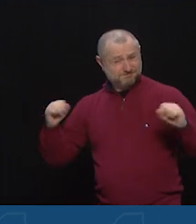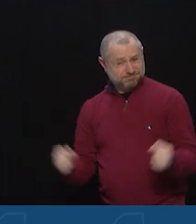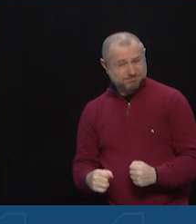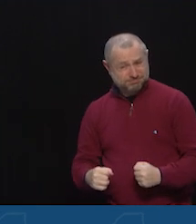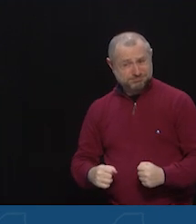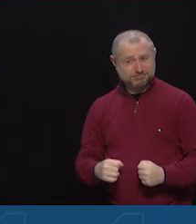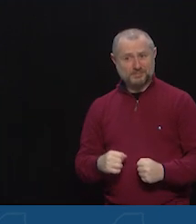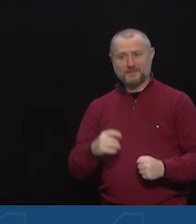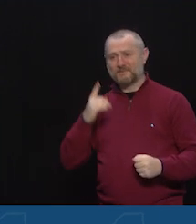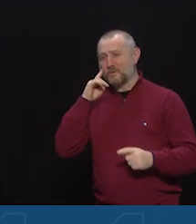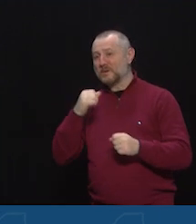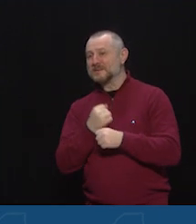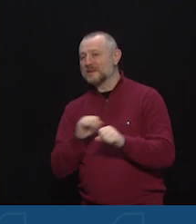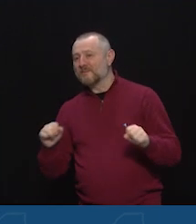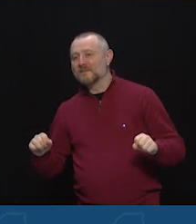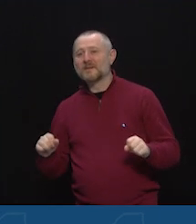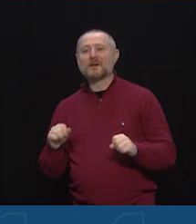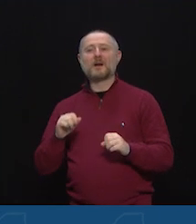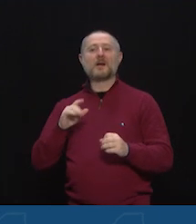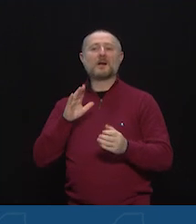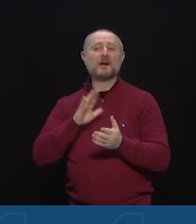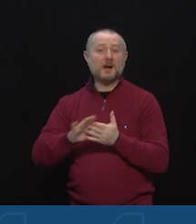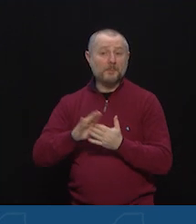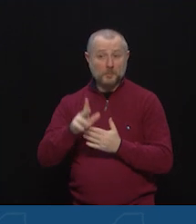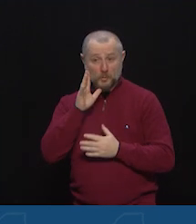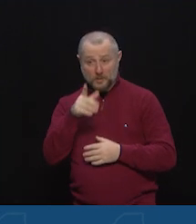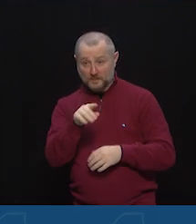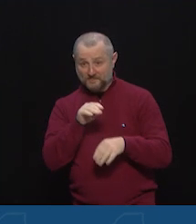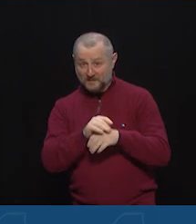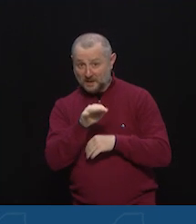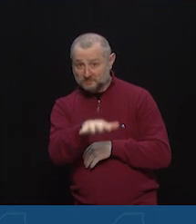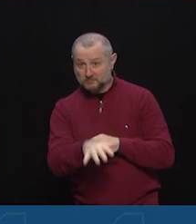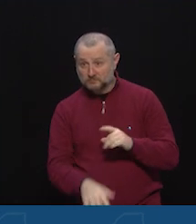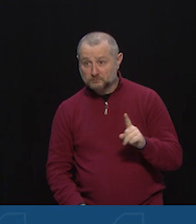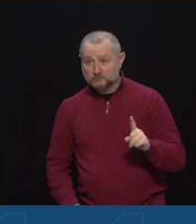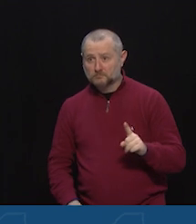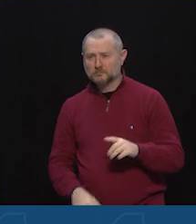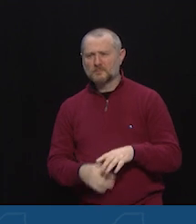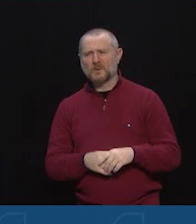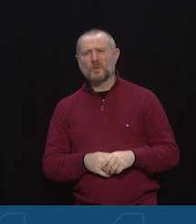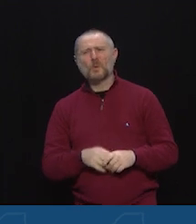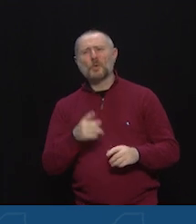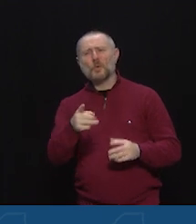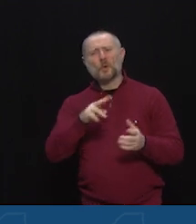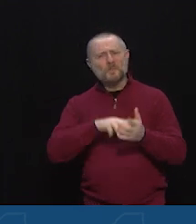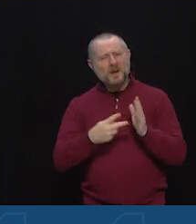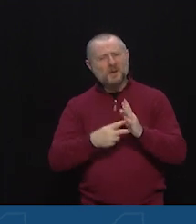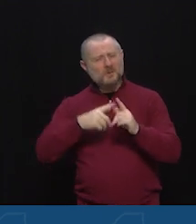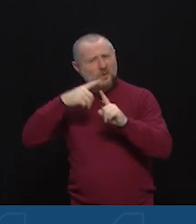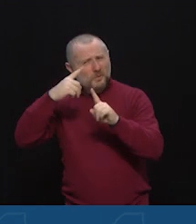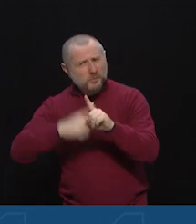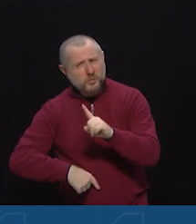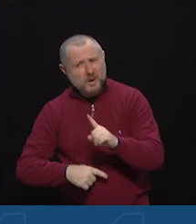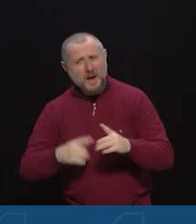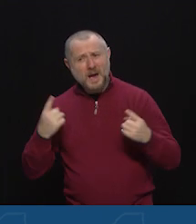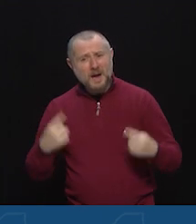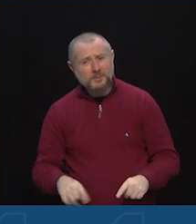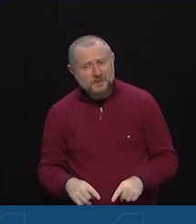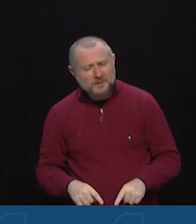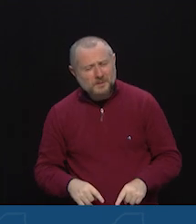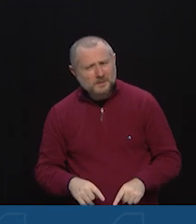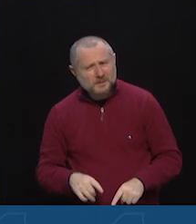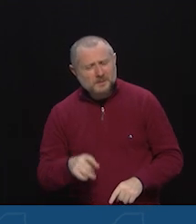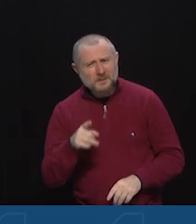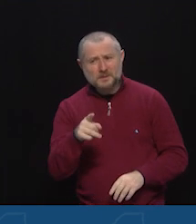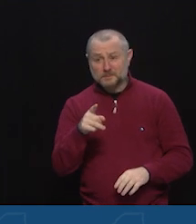both safety and also the cleanup? Yeah, and when you talk about frigid temperatures, also what happens is frozen power lines,